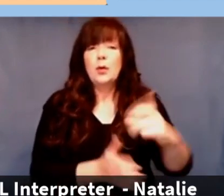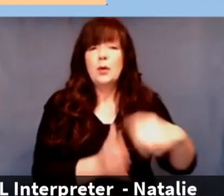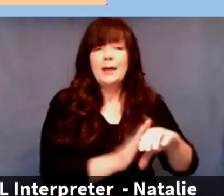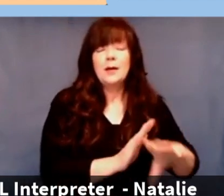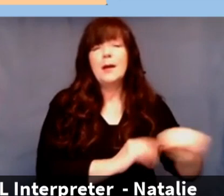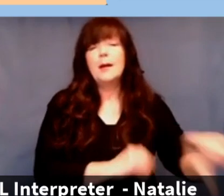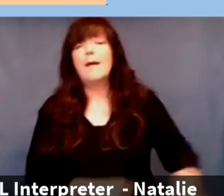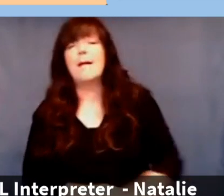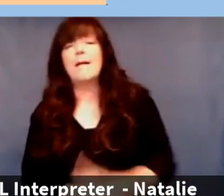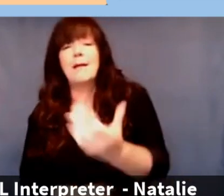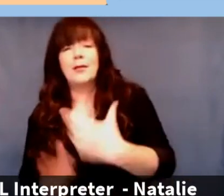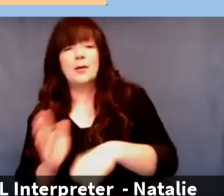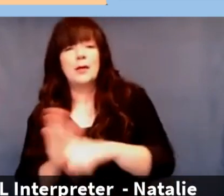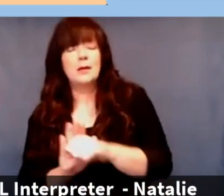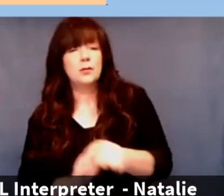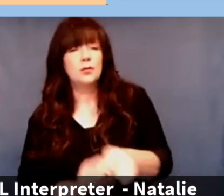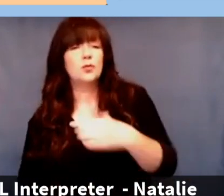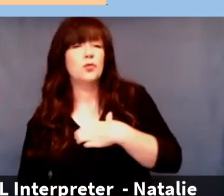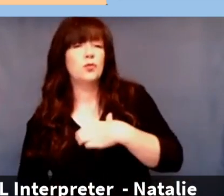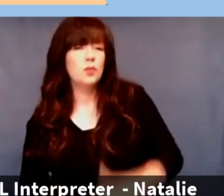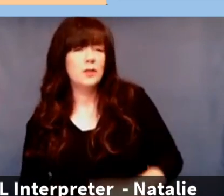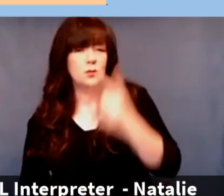we got to see more of?